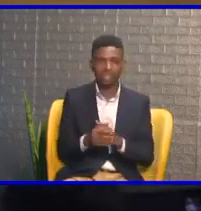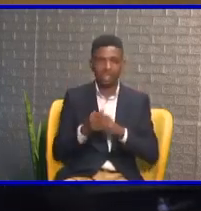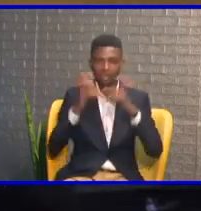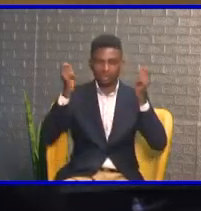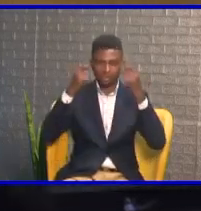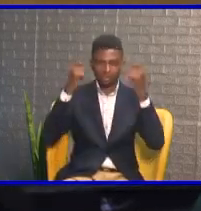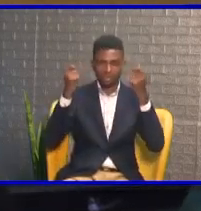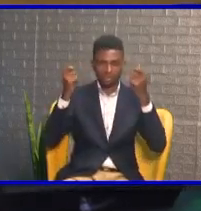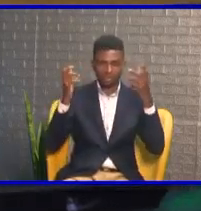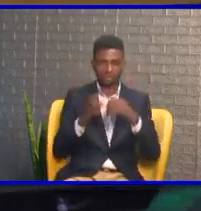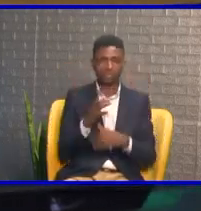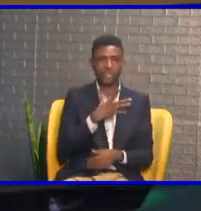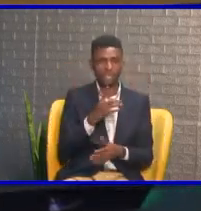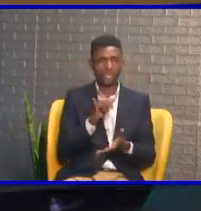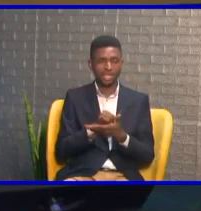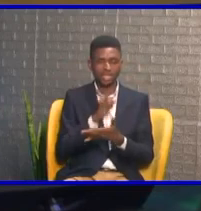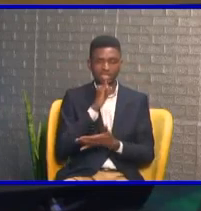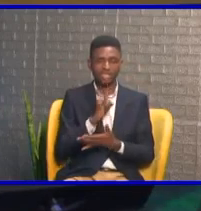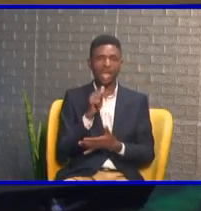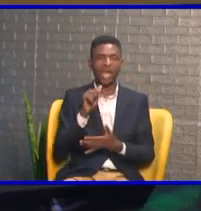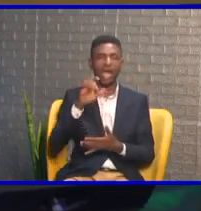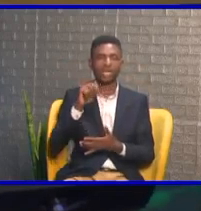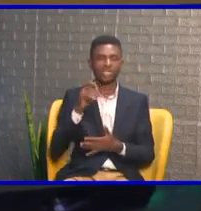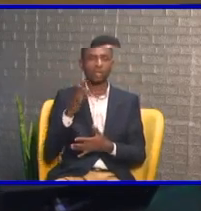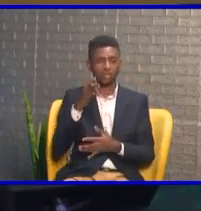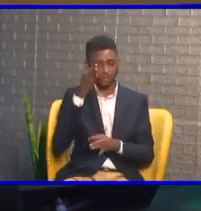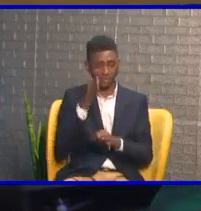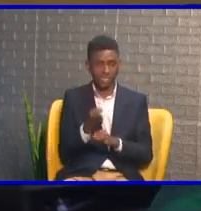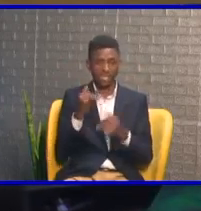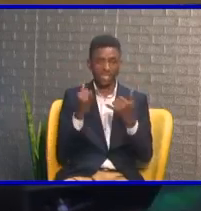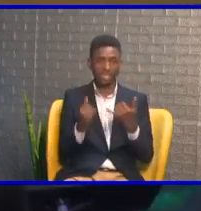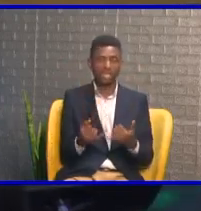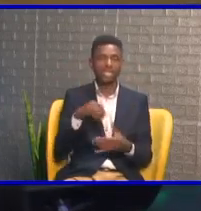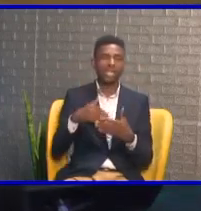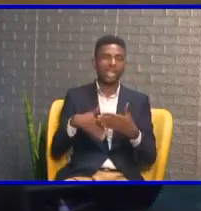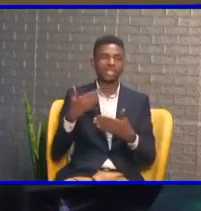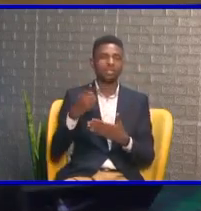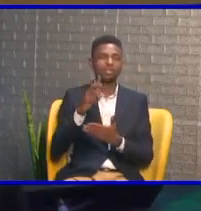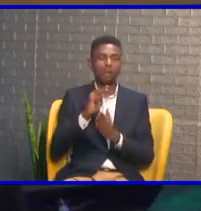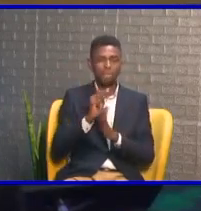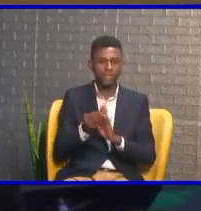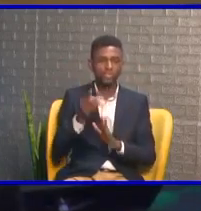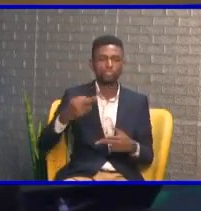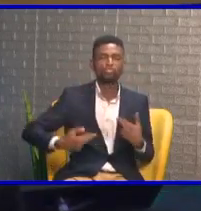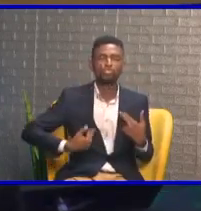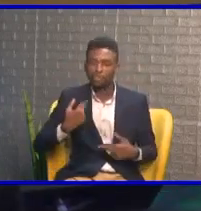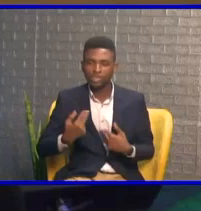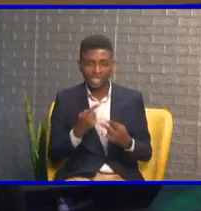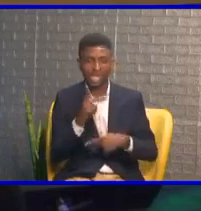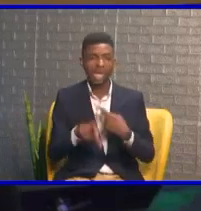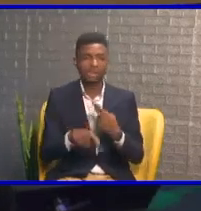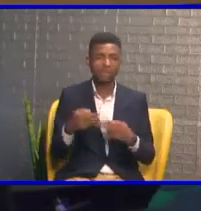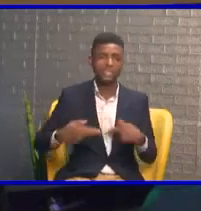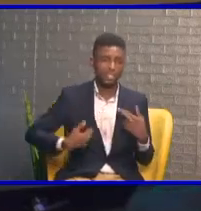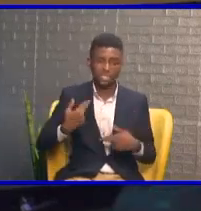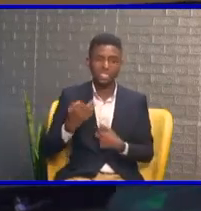Hallelujah! And that's an act of faith. So I want you now in the next 1 minute, I want you to rejoice the kind of rejoicing you will